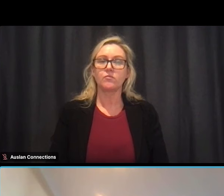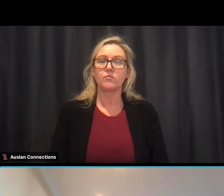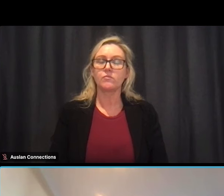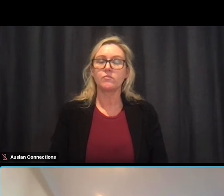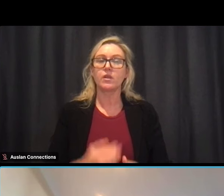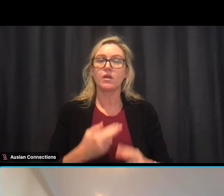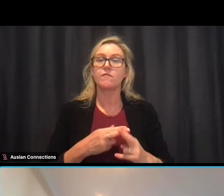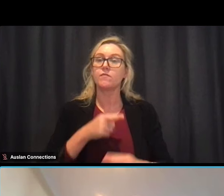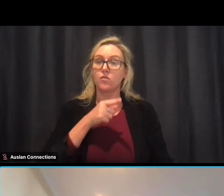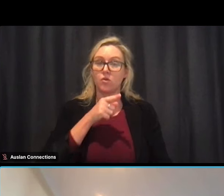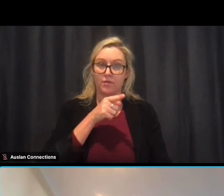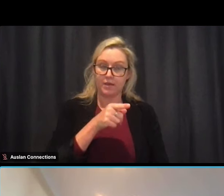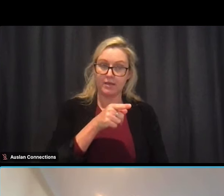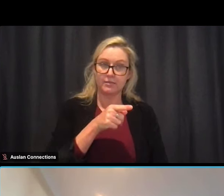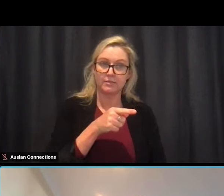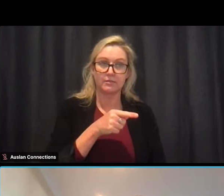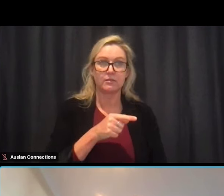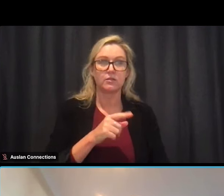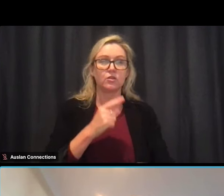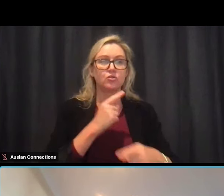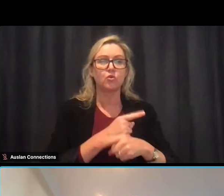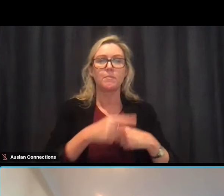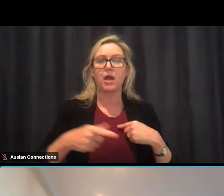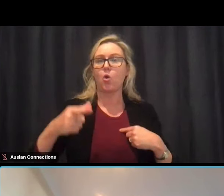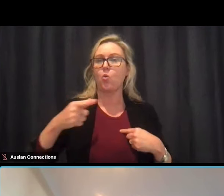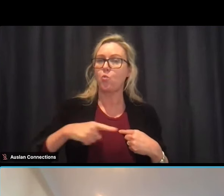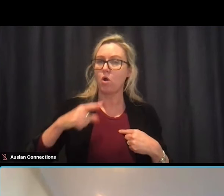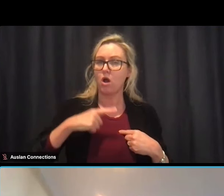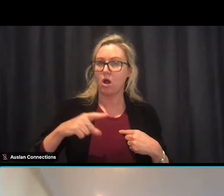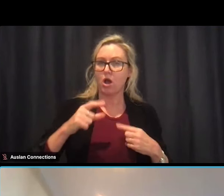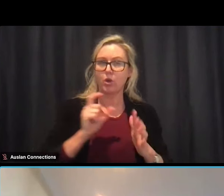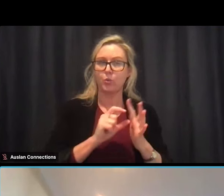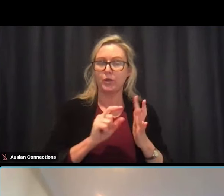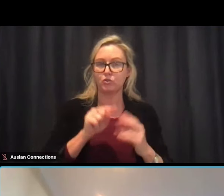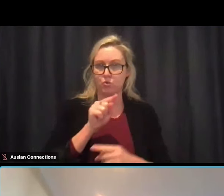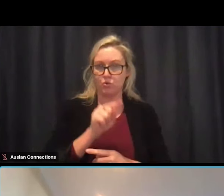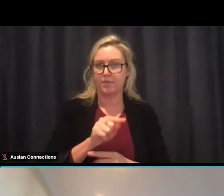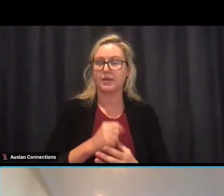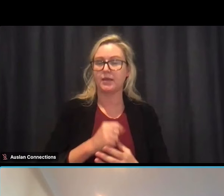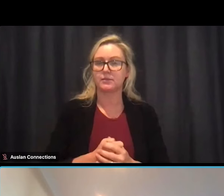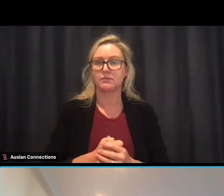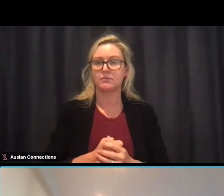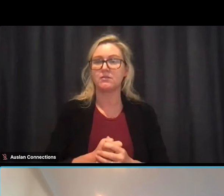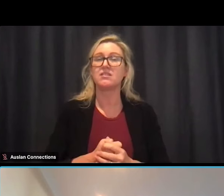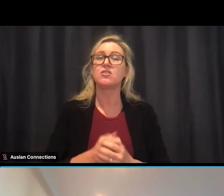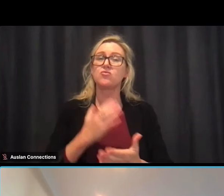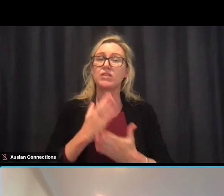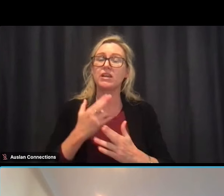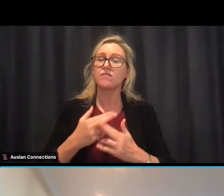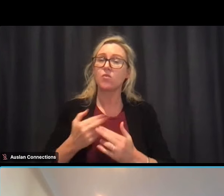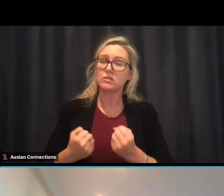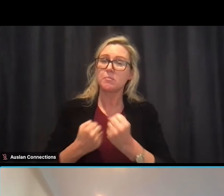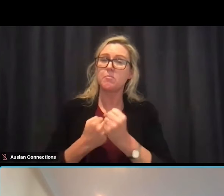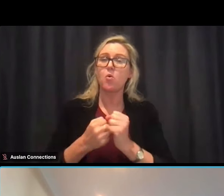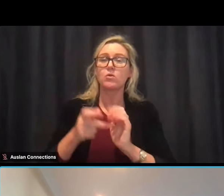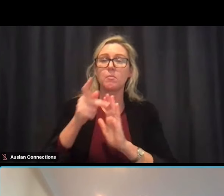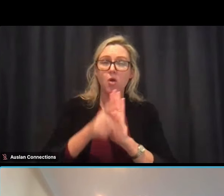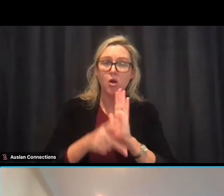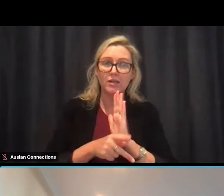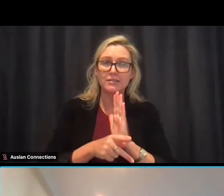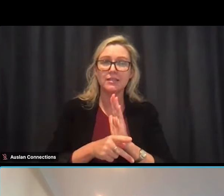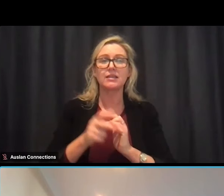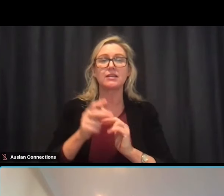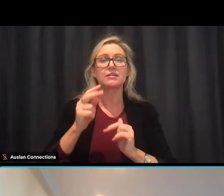particular slide is where it says, why are we doing this? And I say it's very much to support policy development